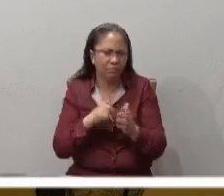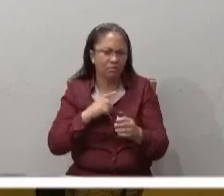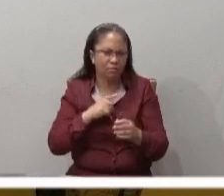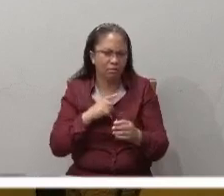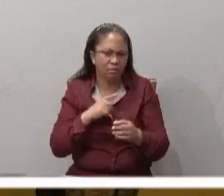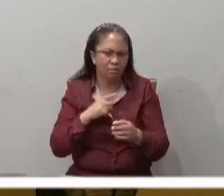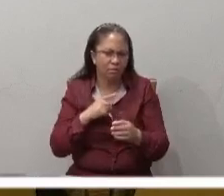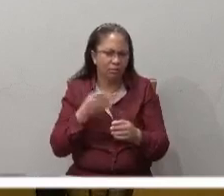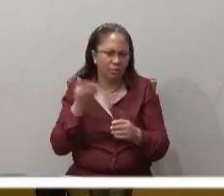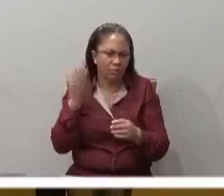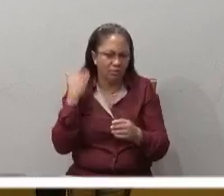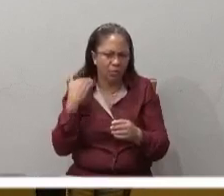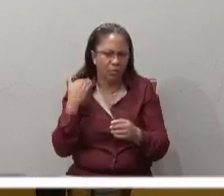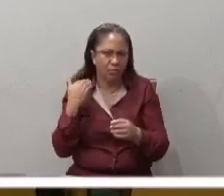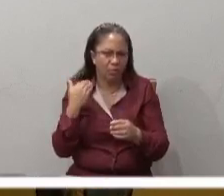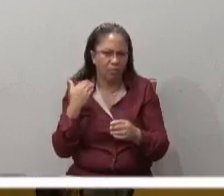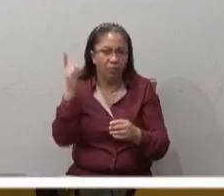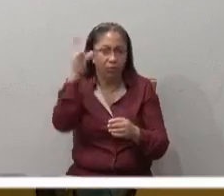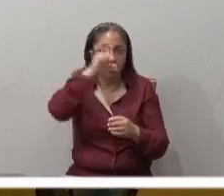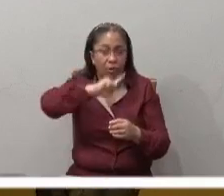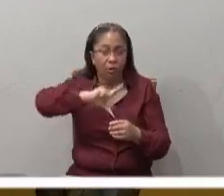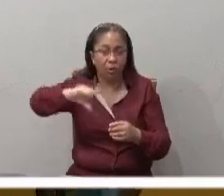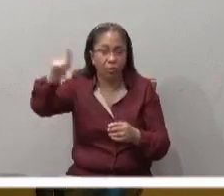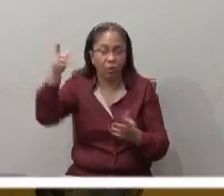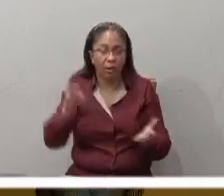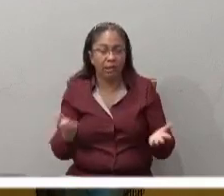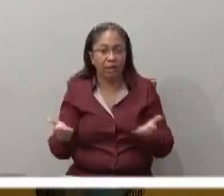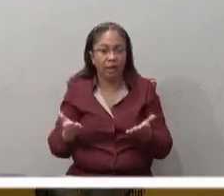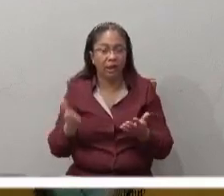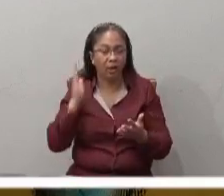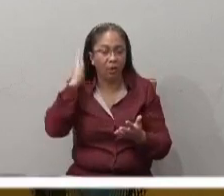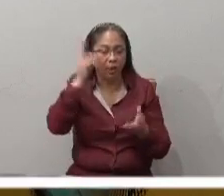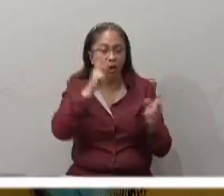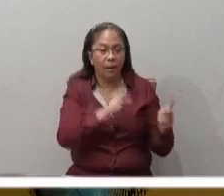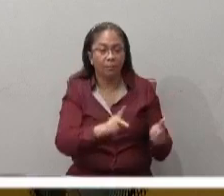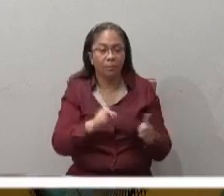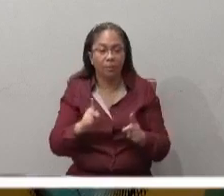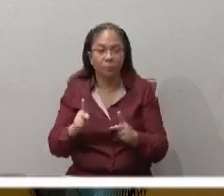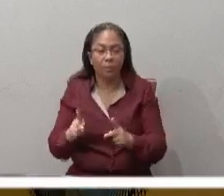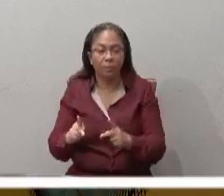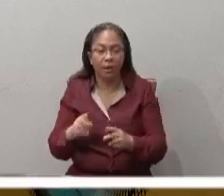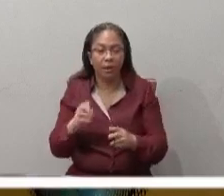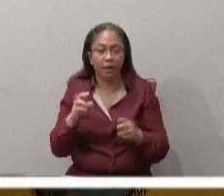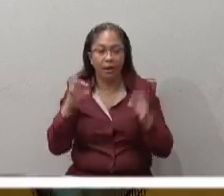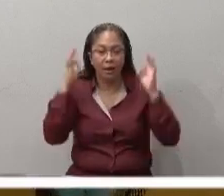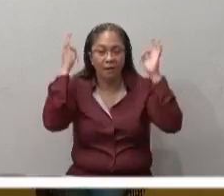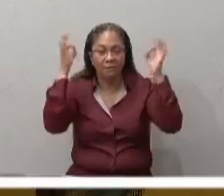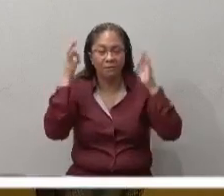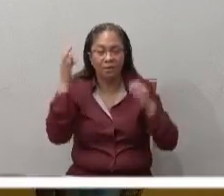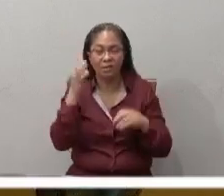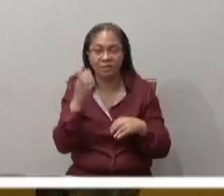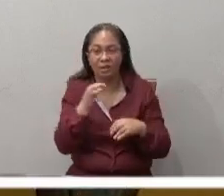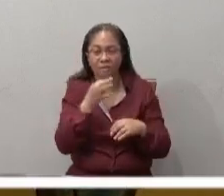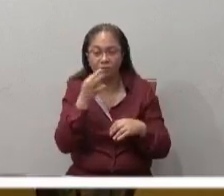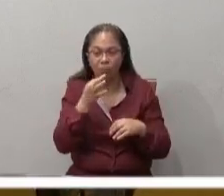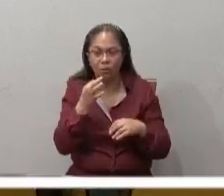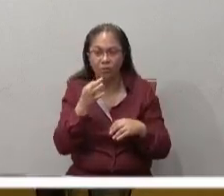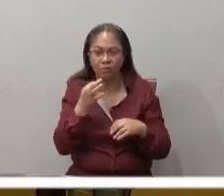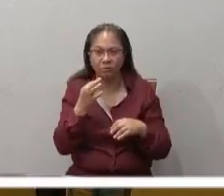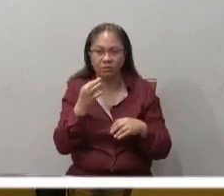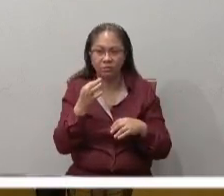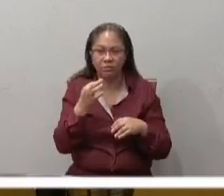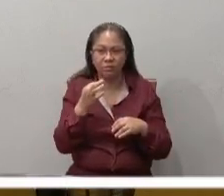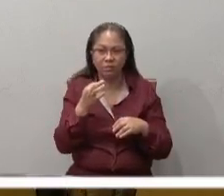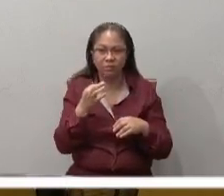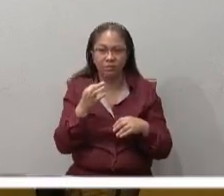Greek is, on this mountain the Lord of hosts will provide for all people a banquet of fat things, a